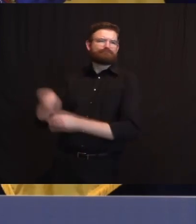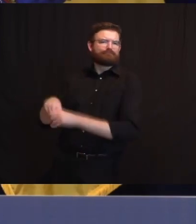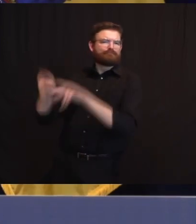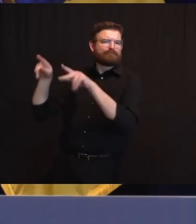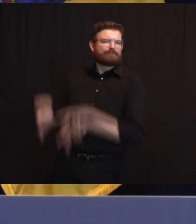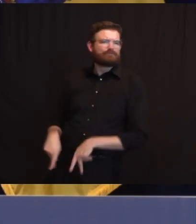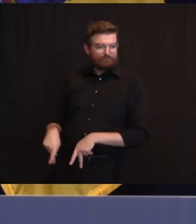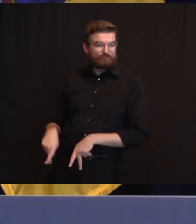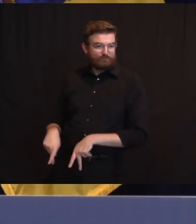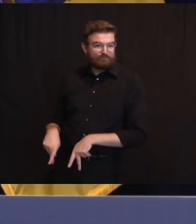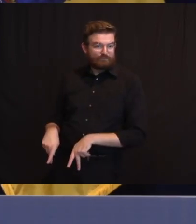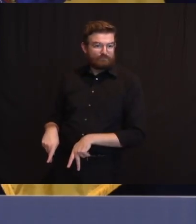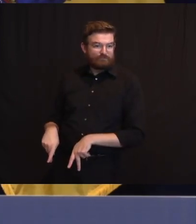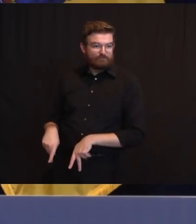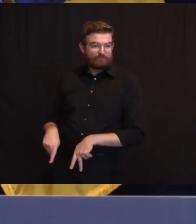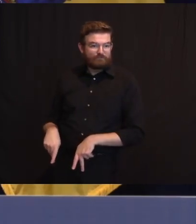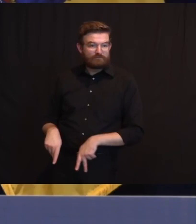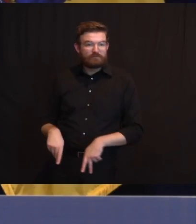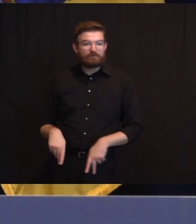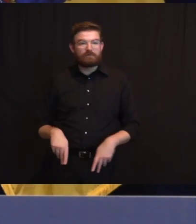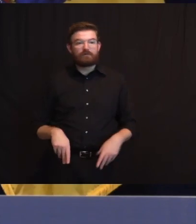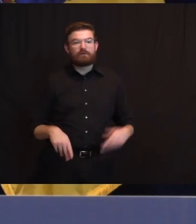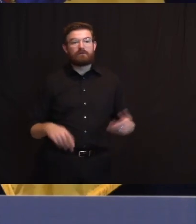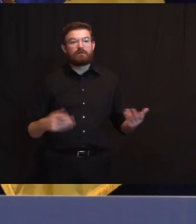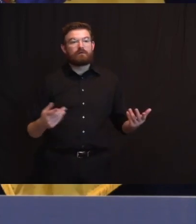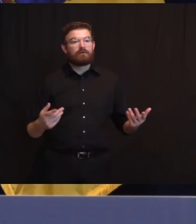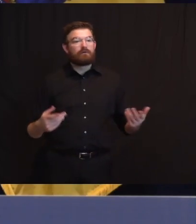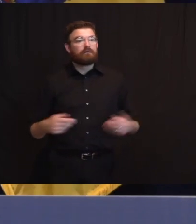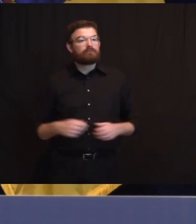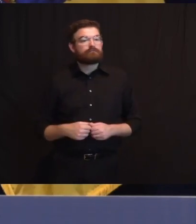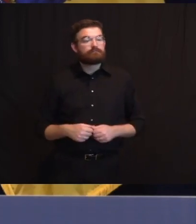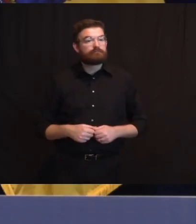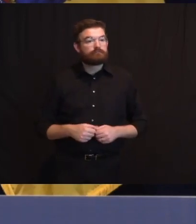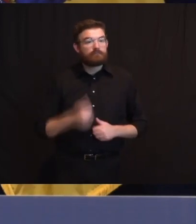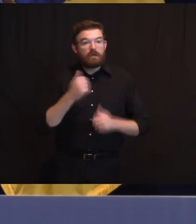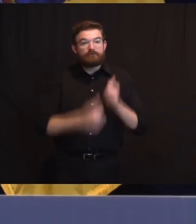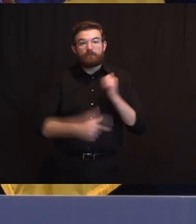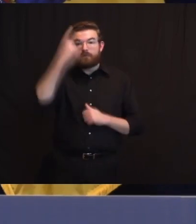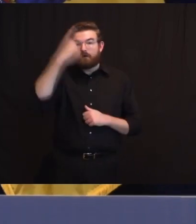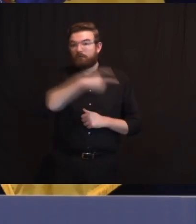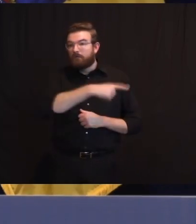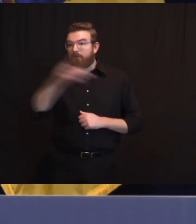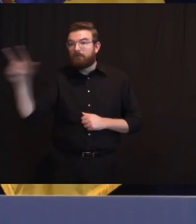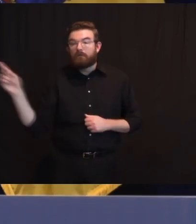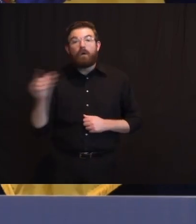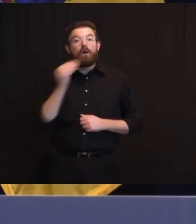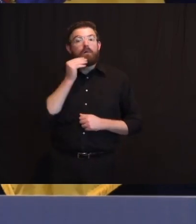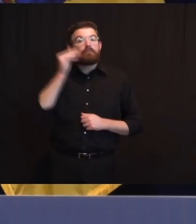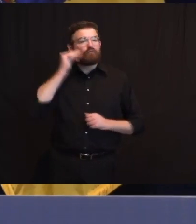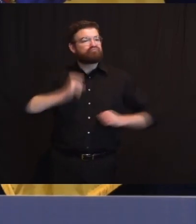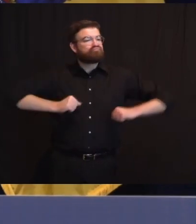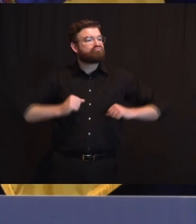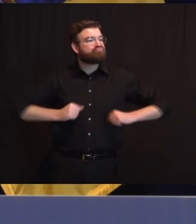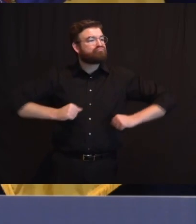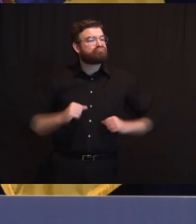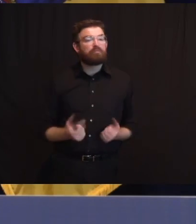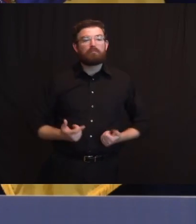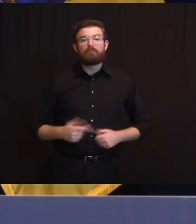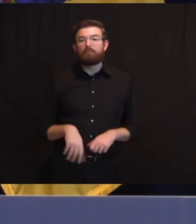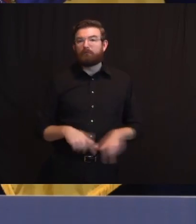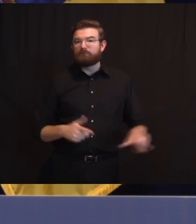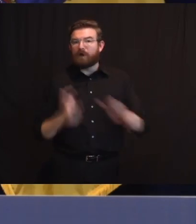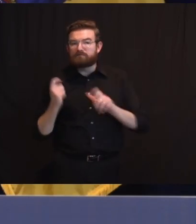the space in their house, has the high-speed internet connectivity. Again, we're going to get that to everybody,